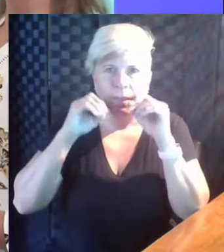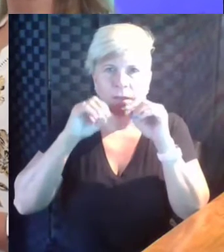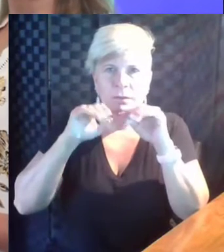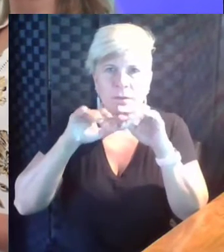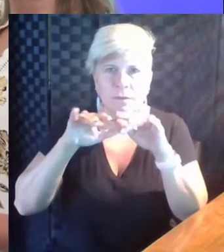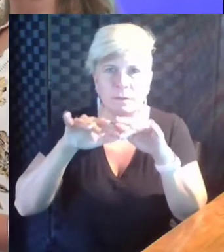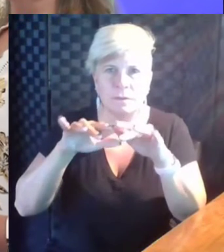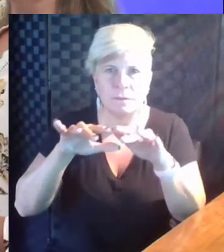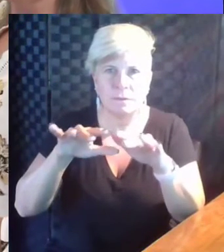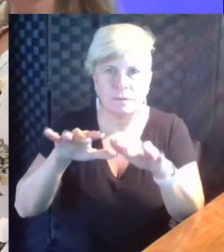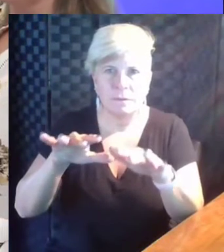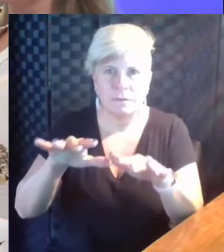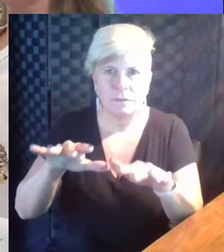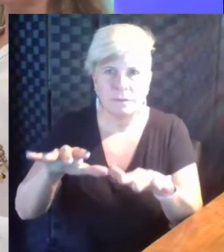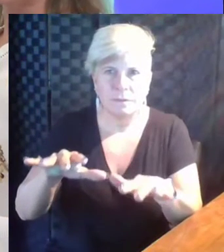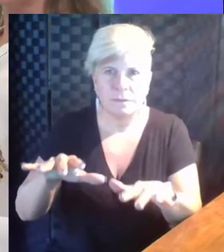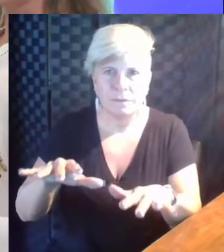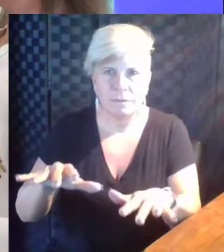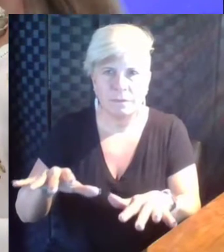And let it out.